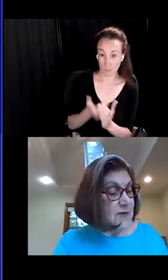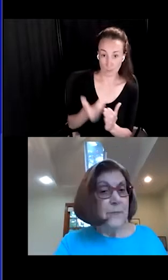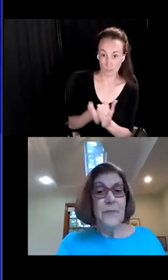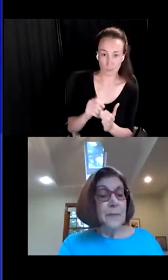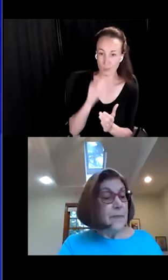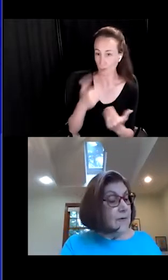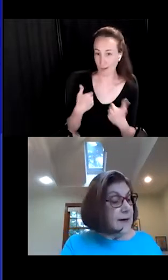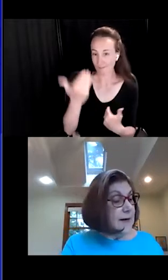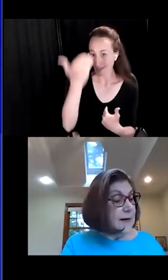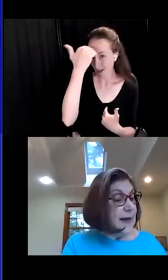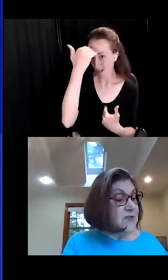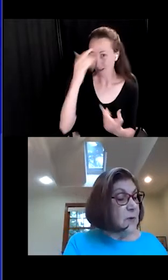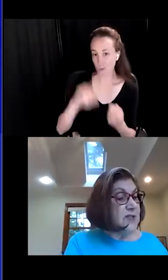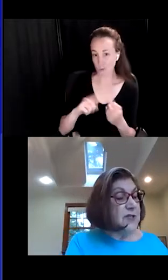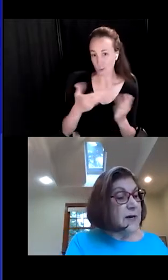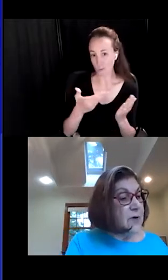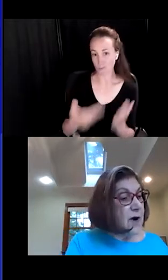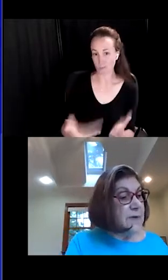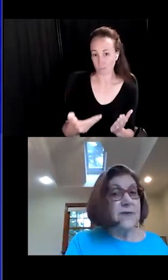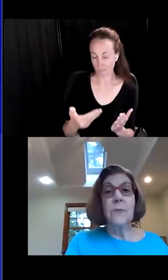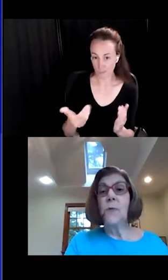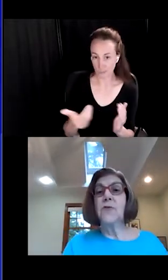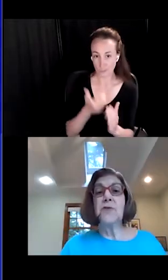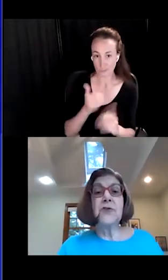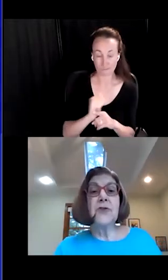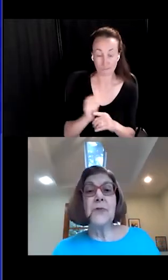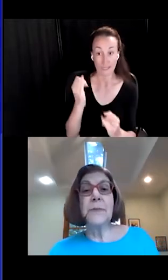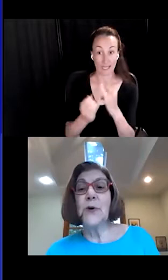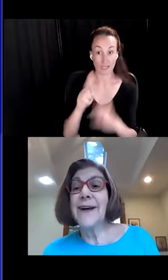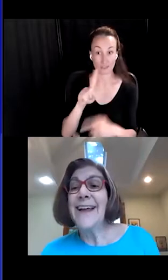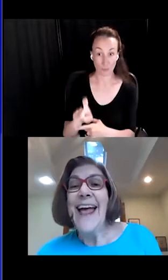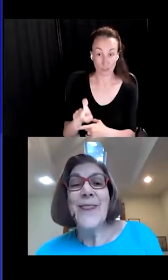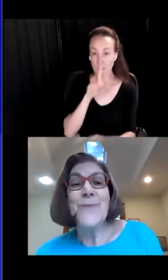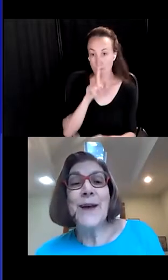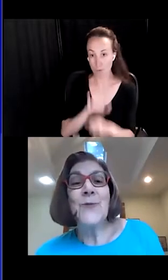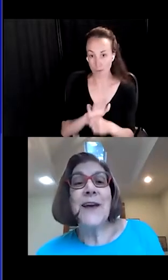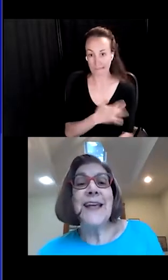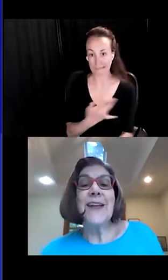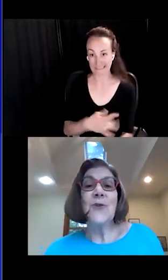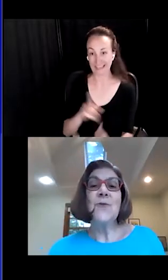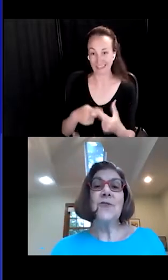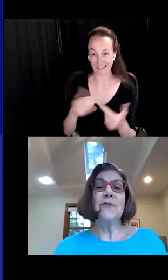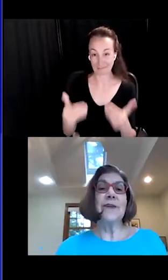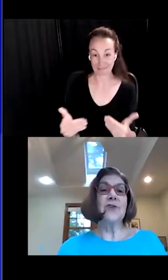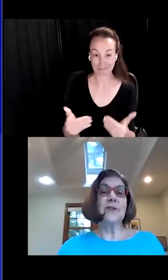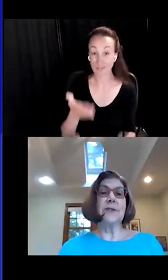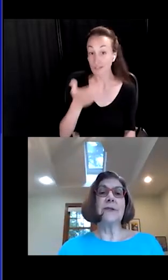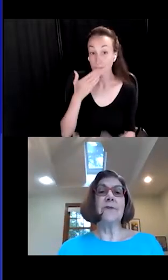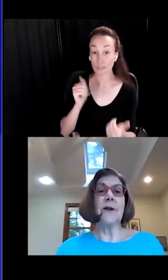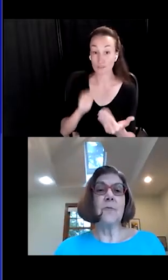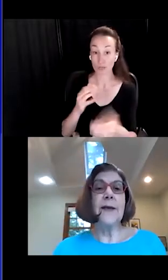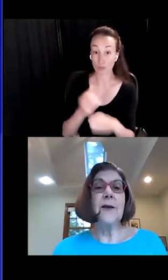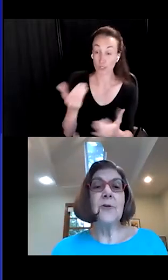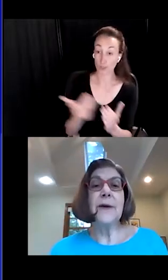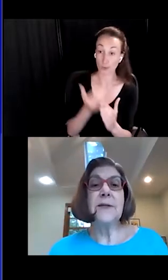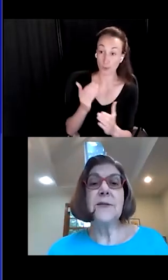thanks. All right, last question, I promise, then we won't torture you anymore. The best way to get new interventions delivered